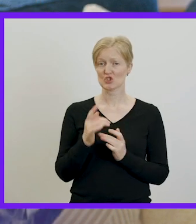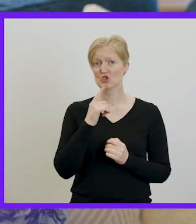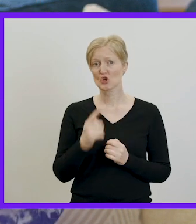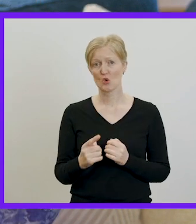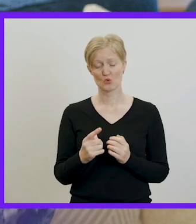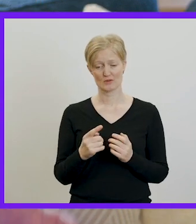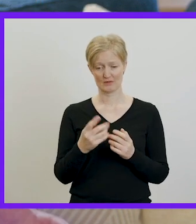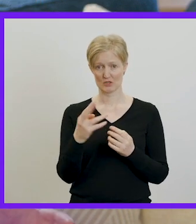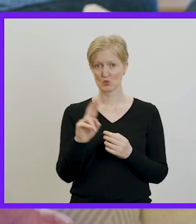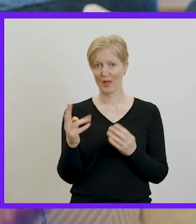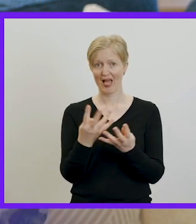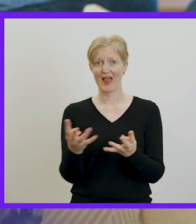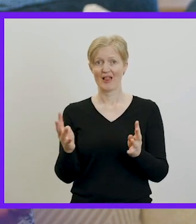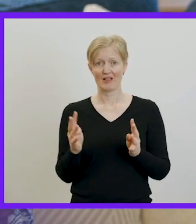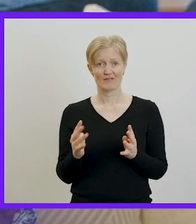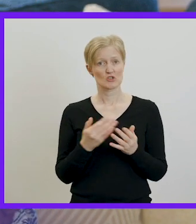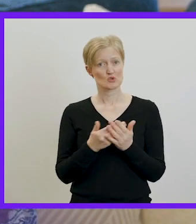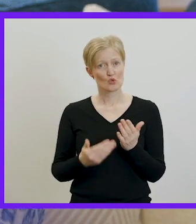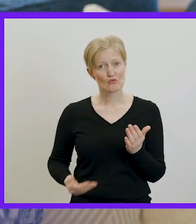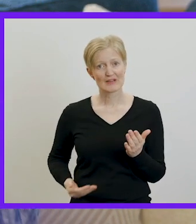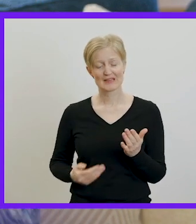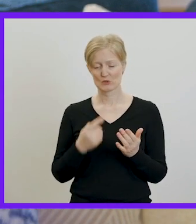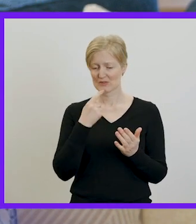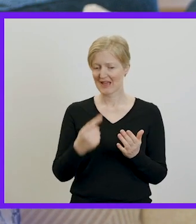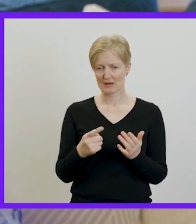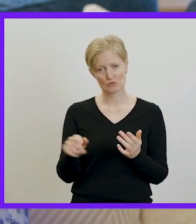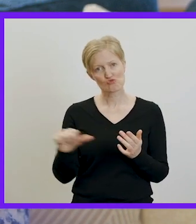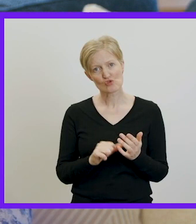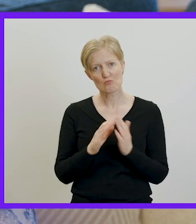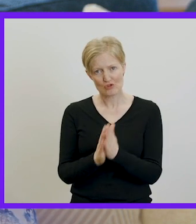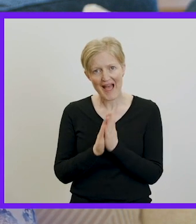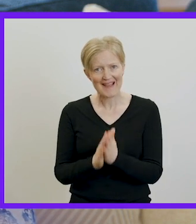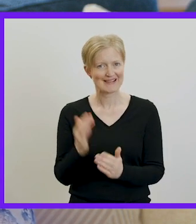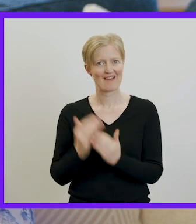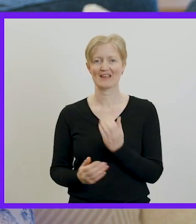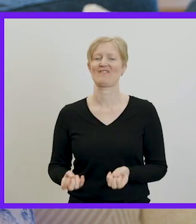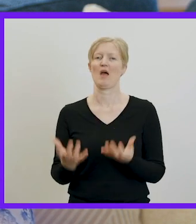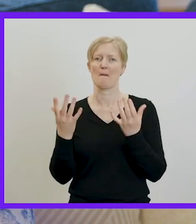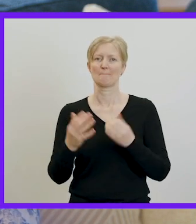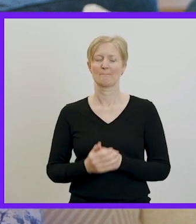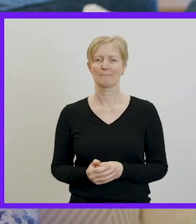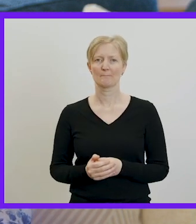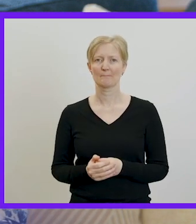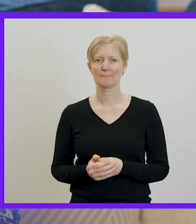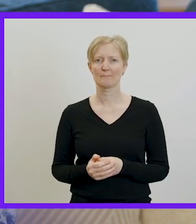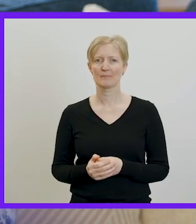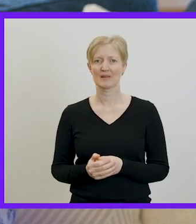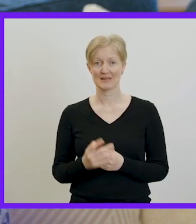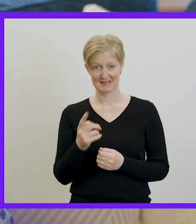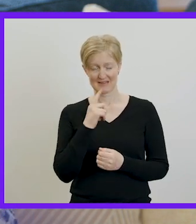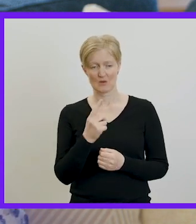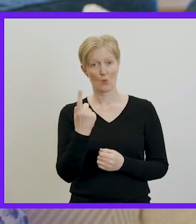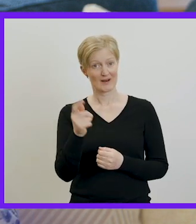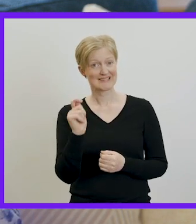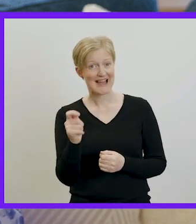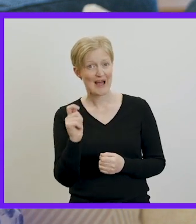told his disciples a parable to show them that they should always pray and not give up. He said, "In a certain